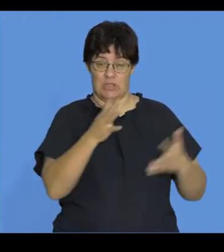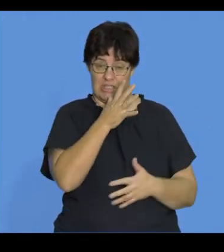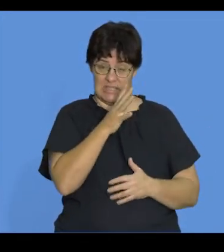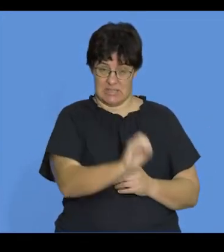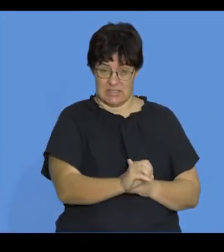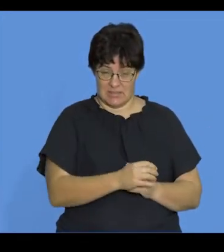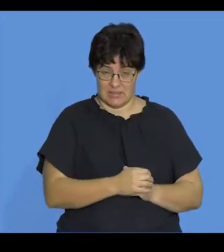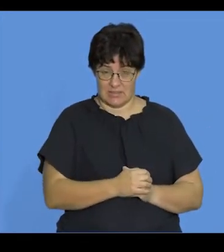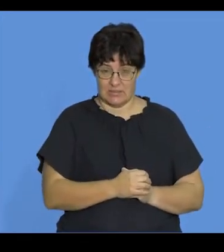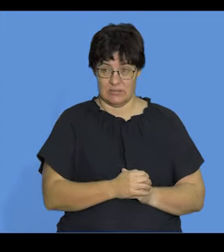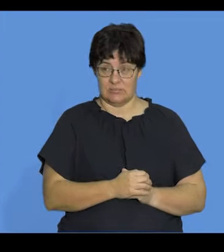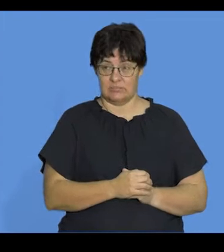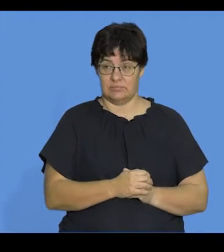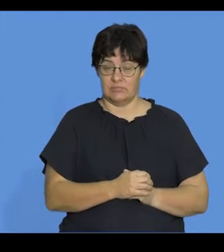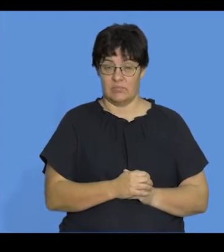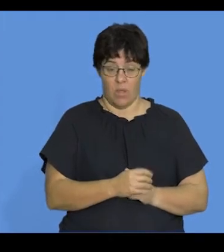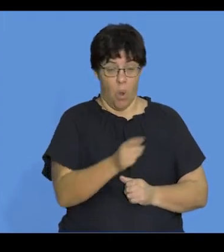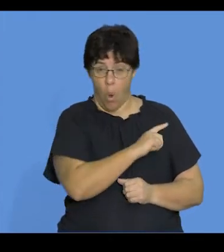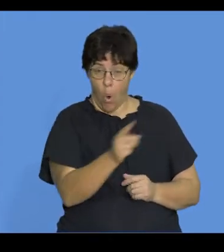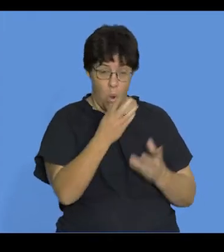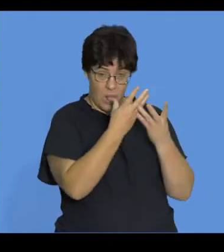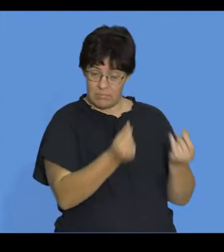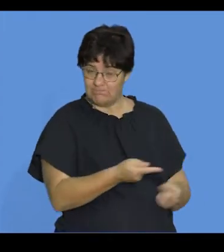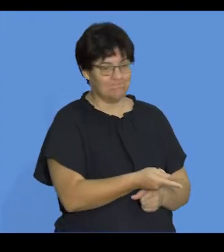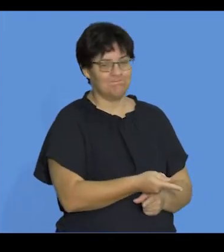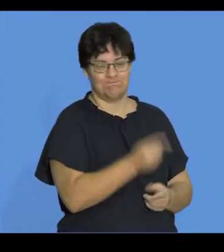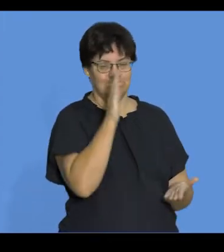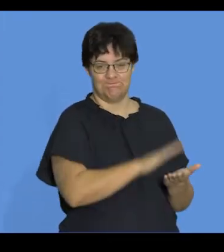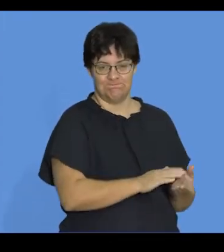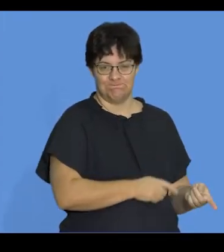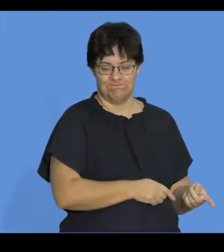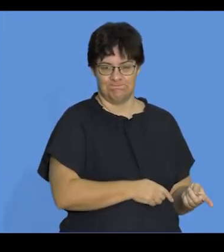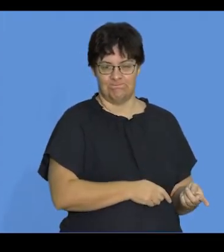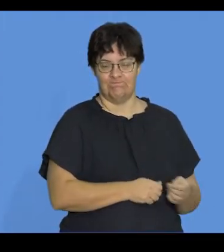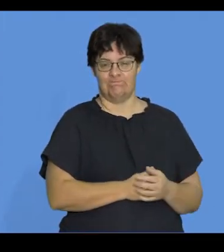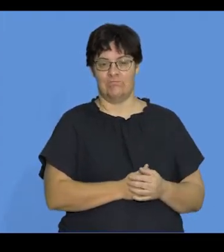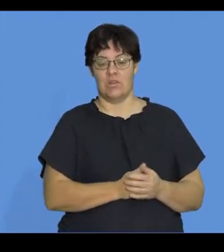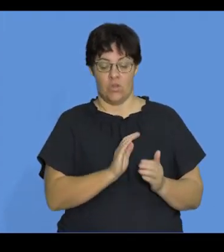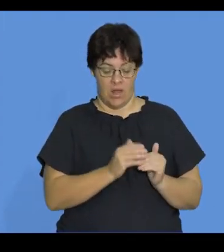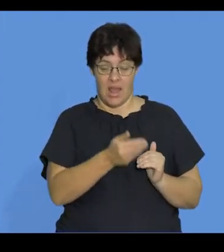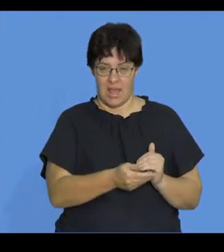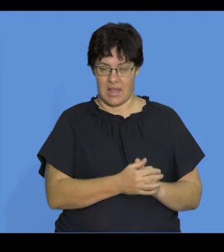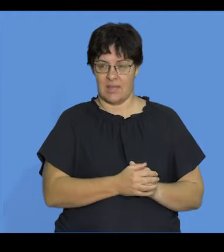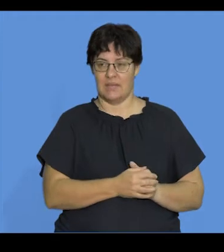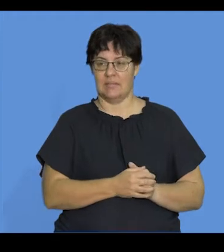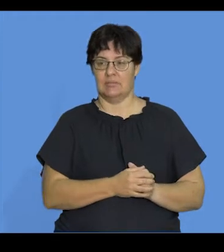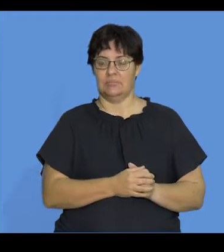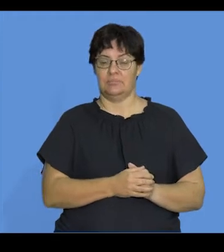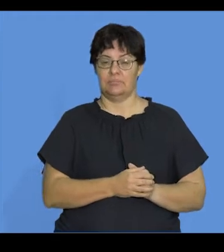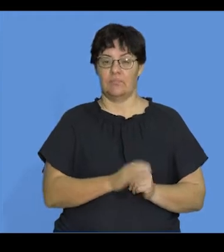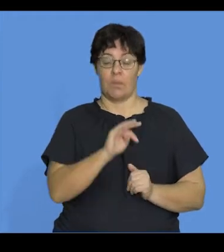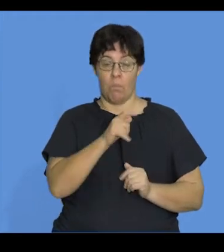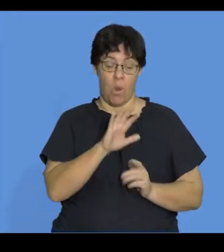excess, okay? Not all the iron actually reacts, okay? So the remain unreacted